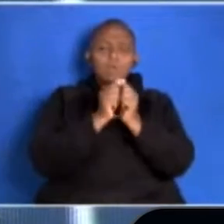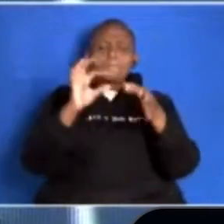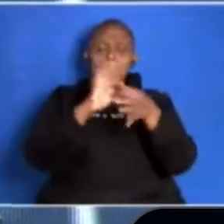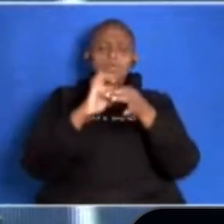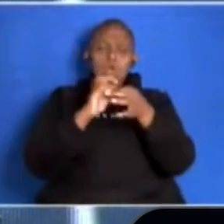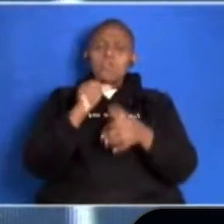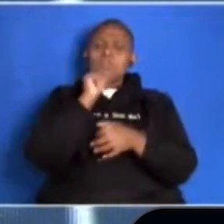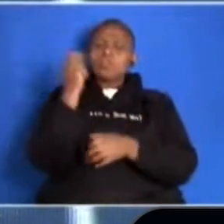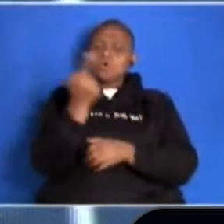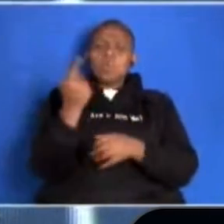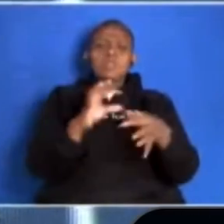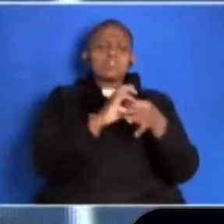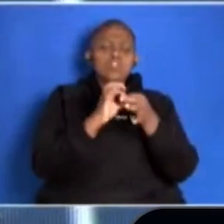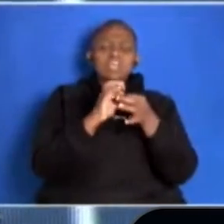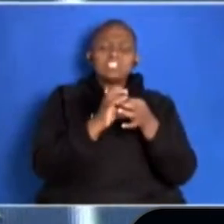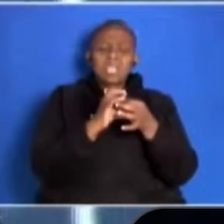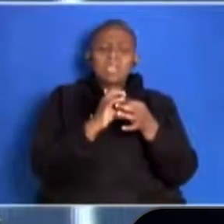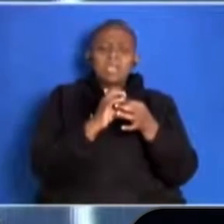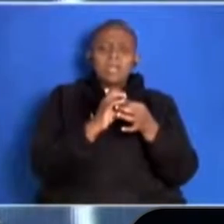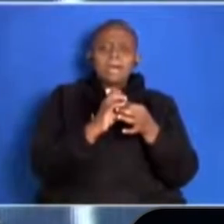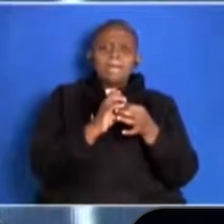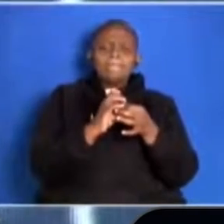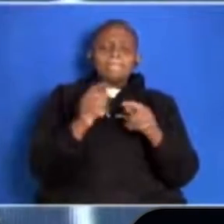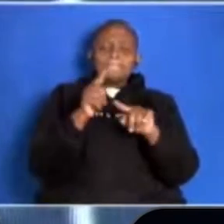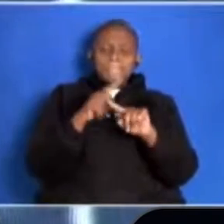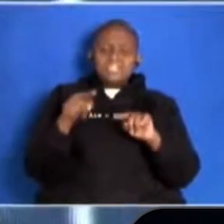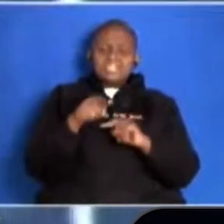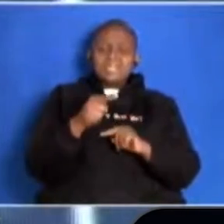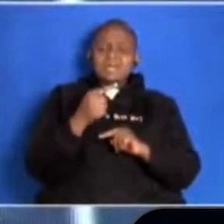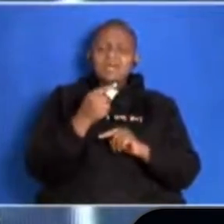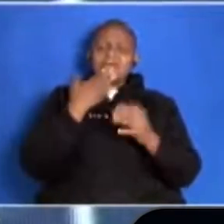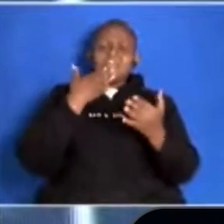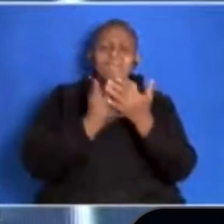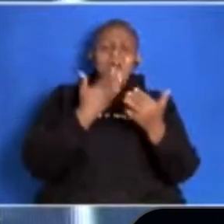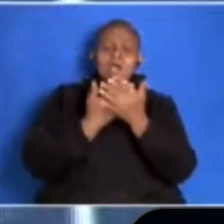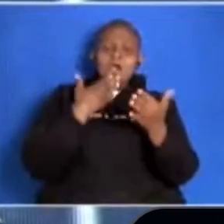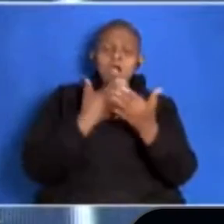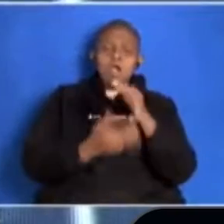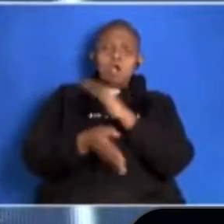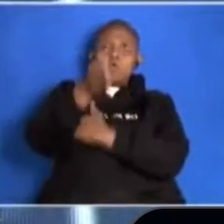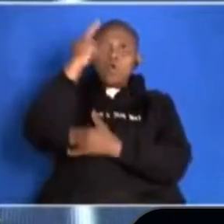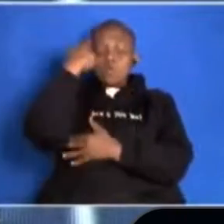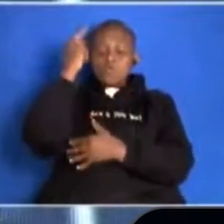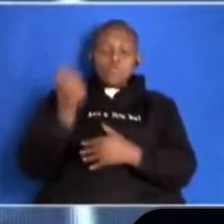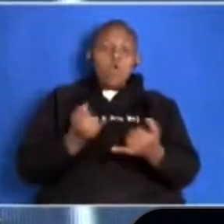just united. And thank God for Mama Ruto for the national